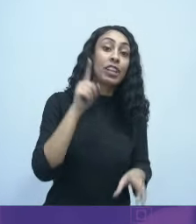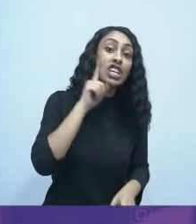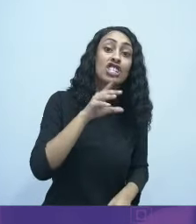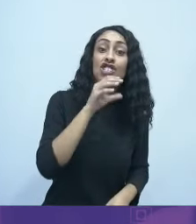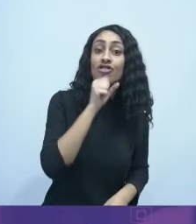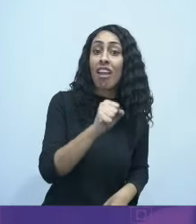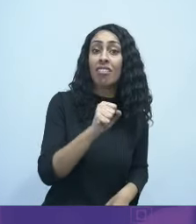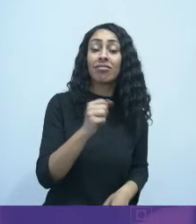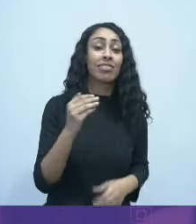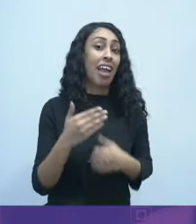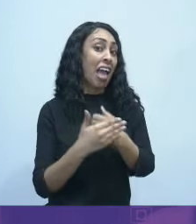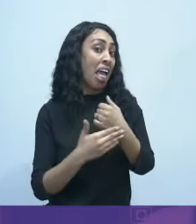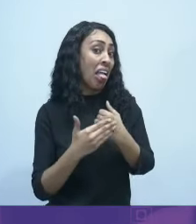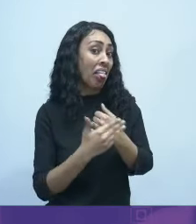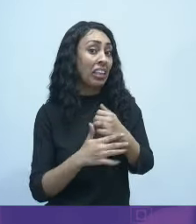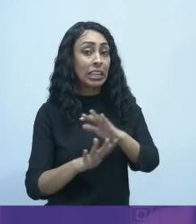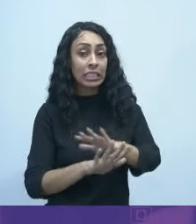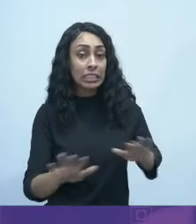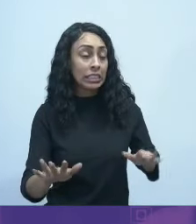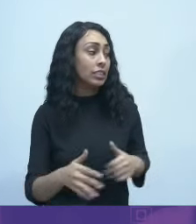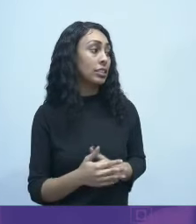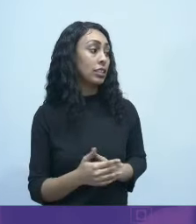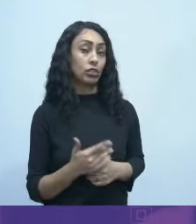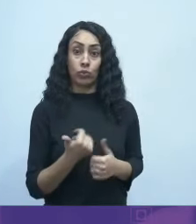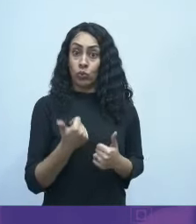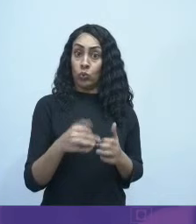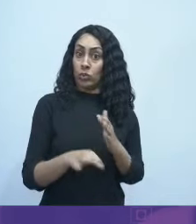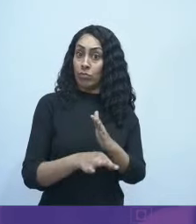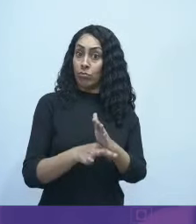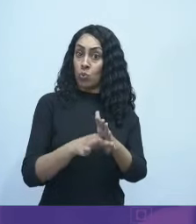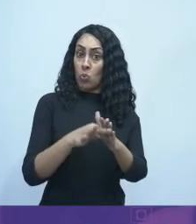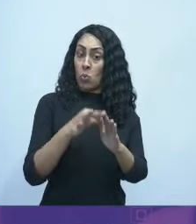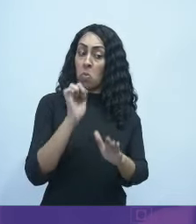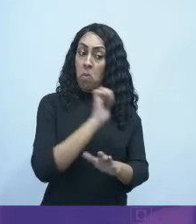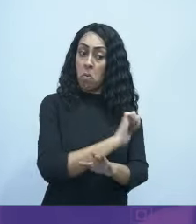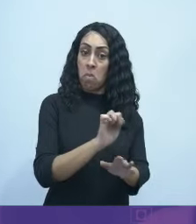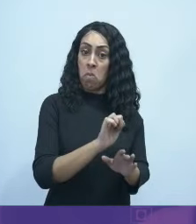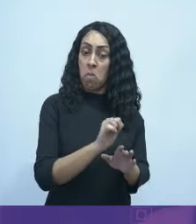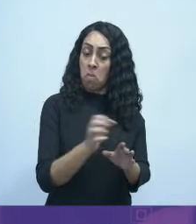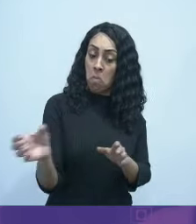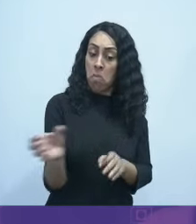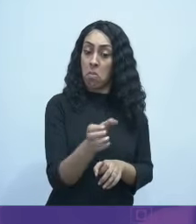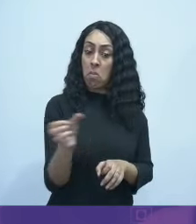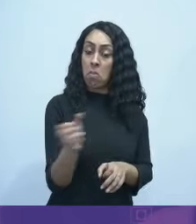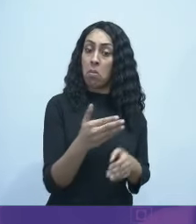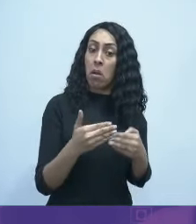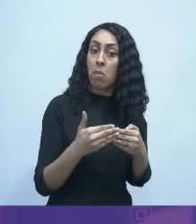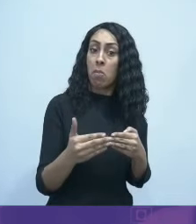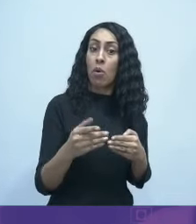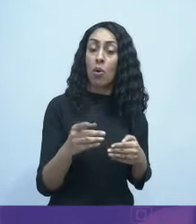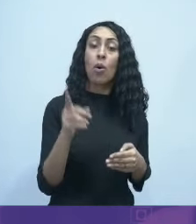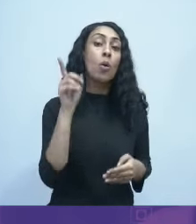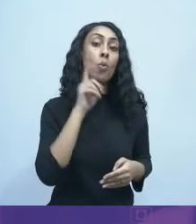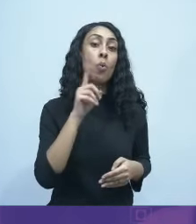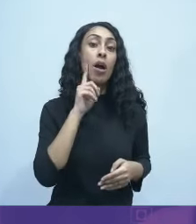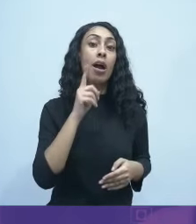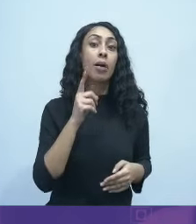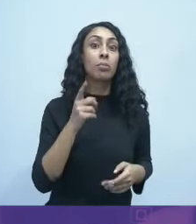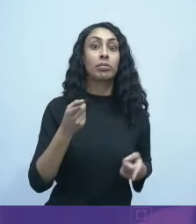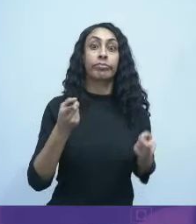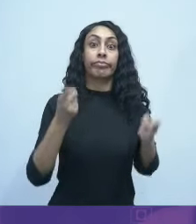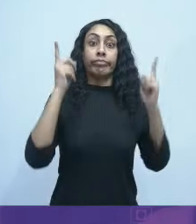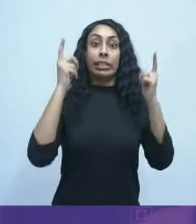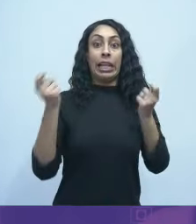begin with, gender, we've seen some really good progress in terms of an increase in the number of female chief executives and